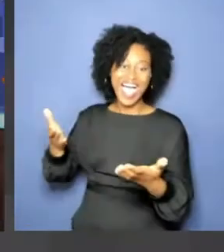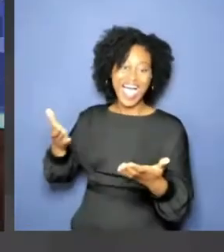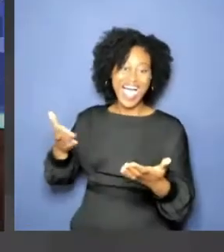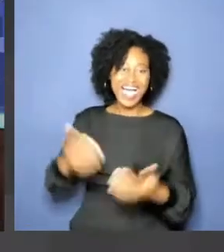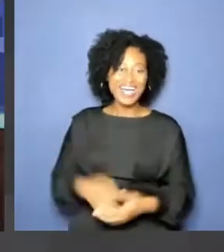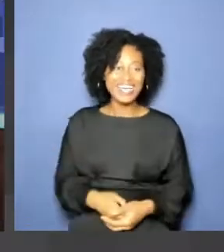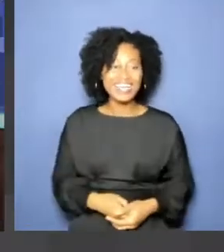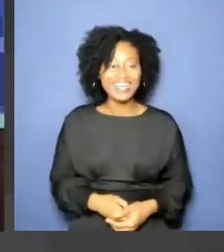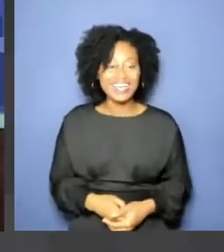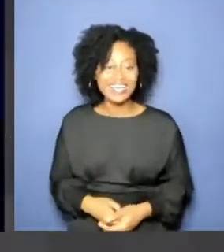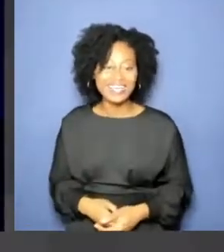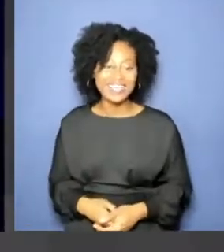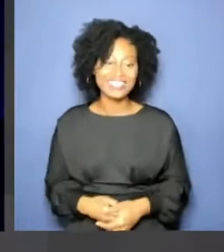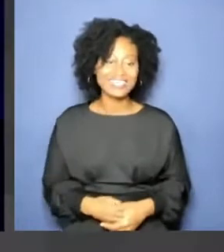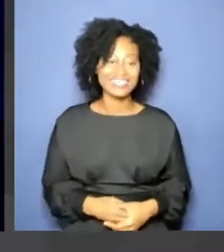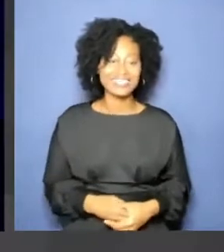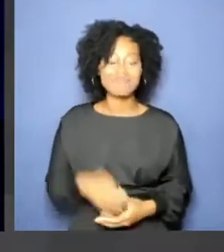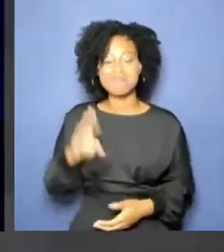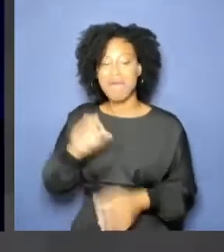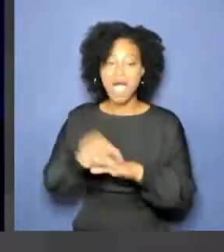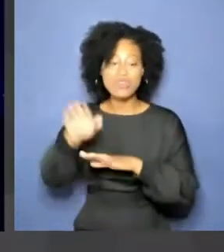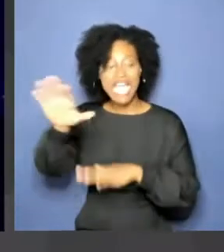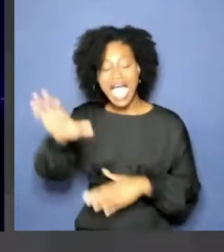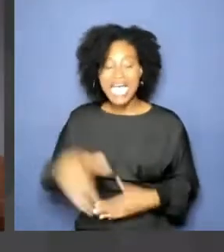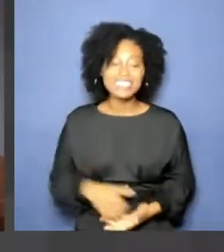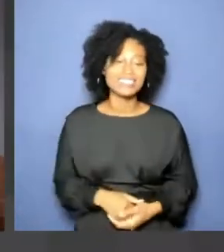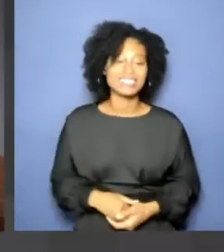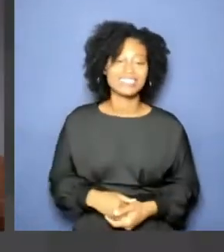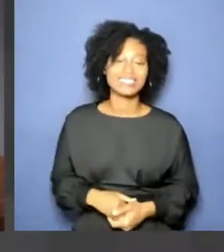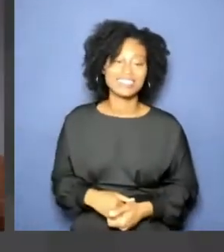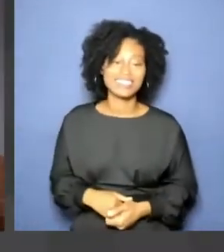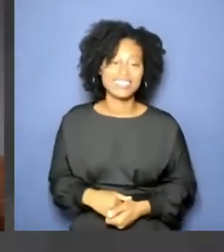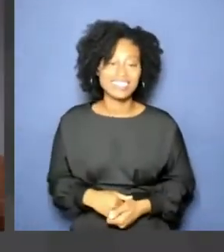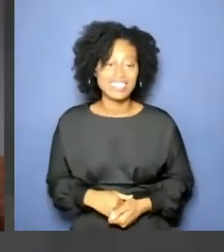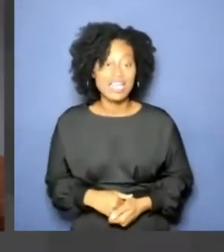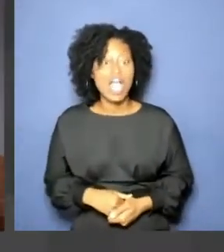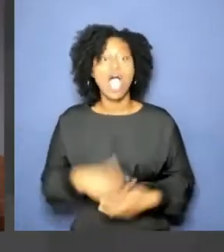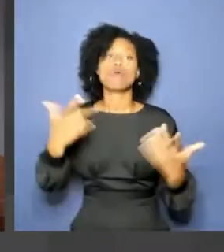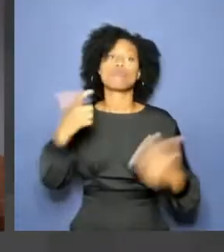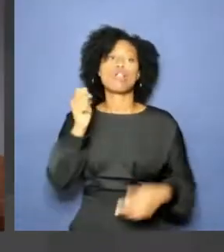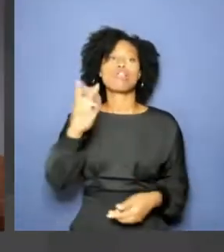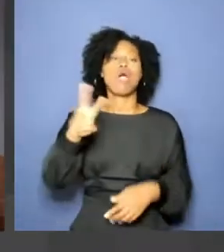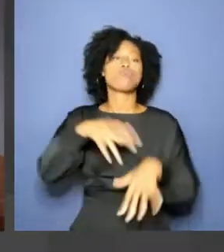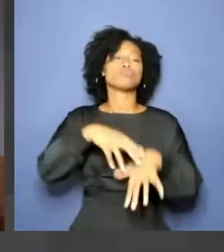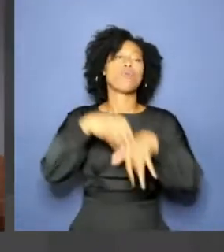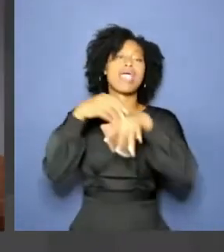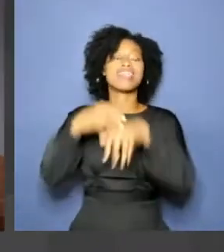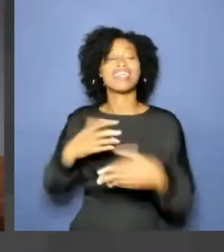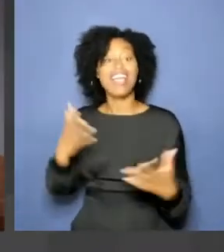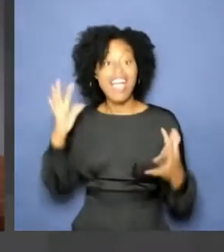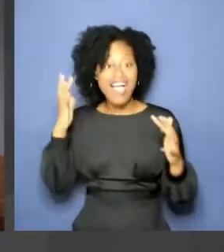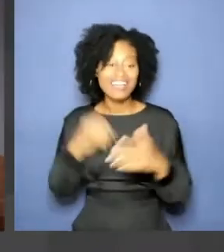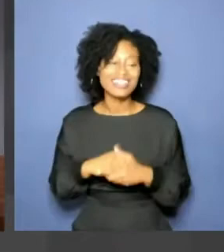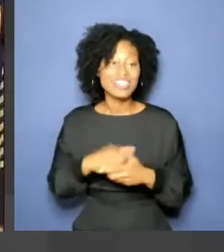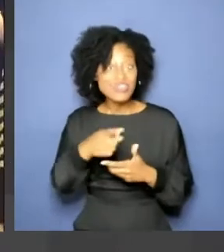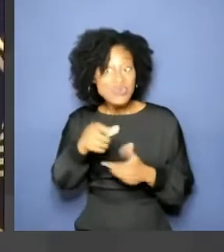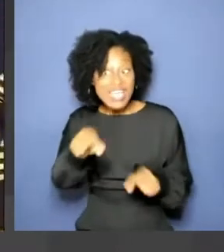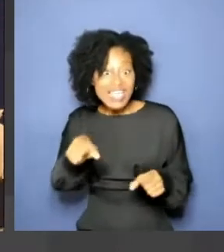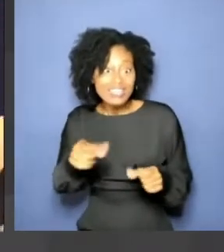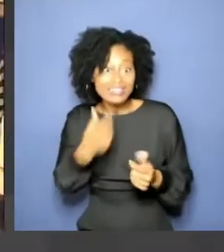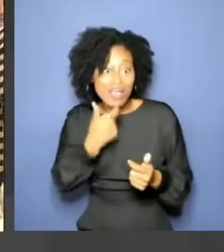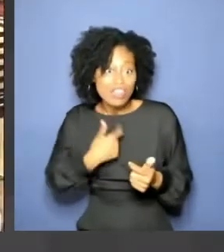Mountains. It's the Glow Squid! This is your chance to have a say in what goes into